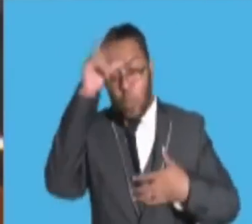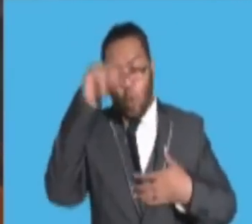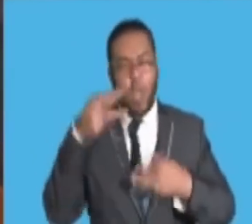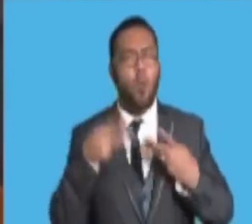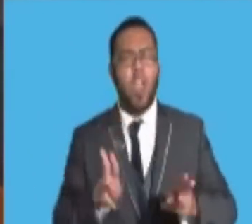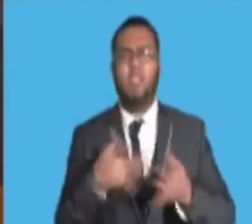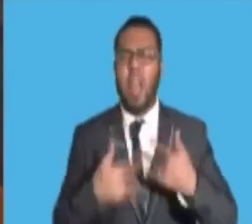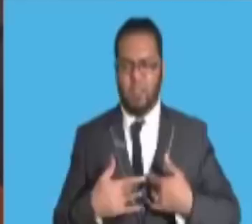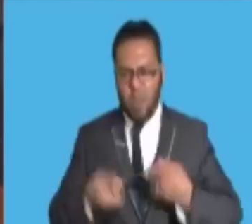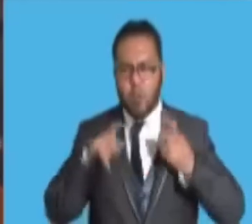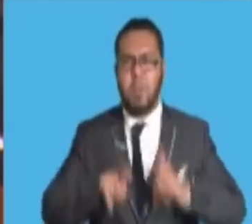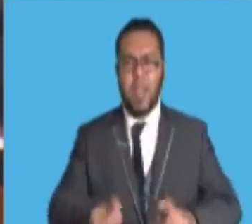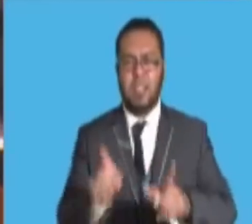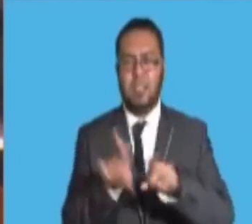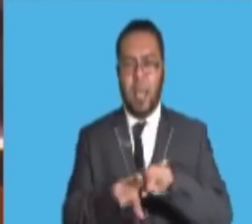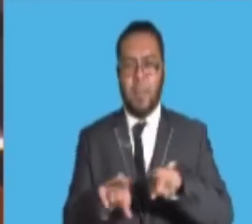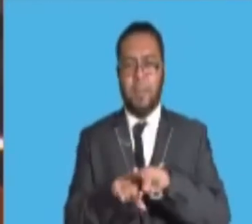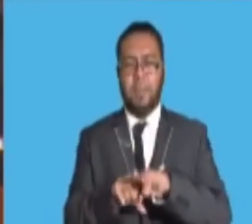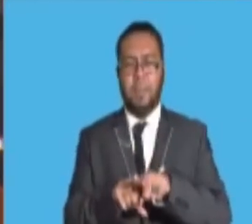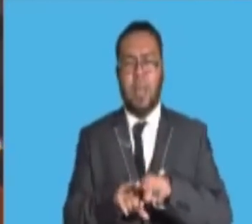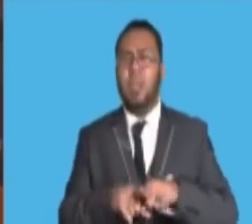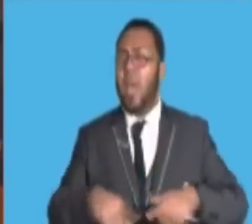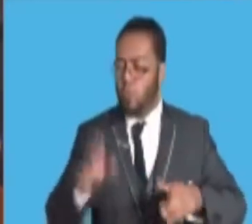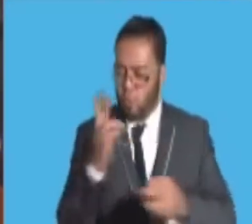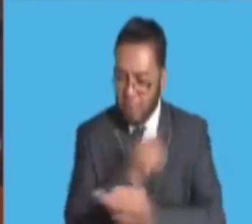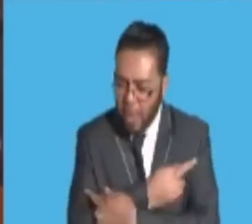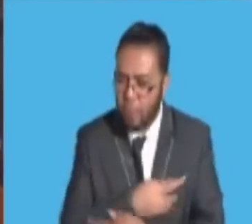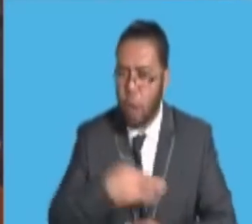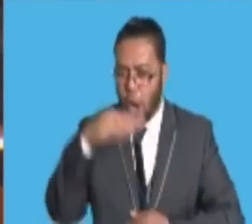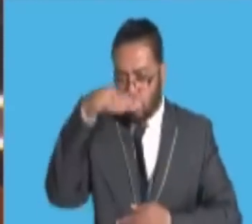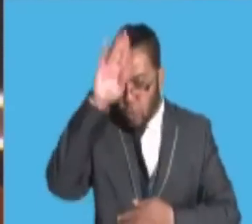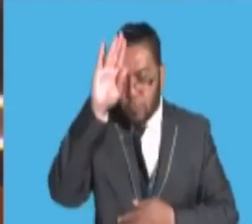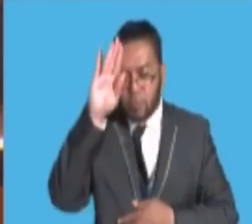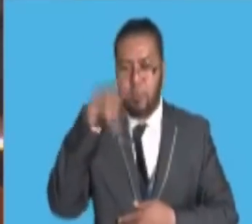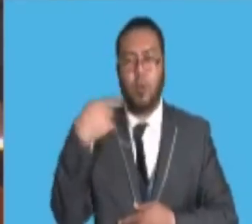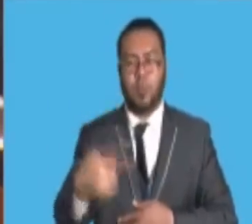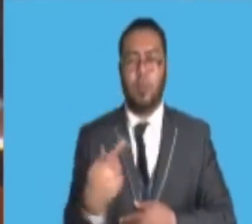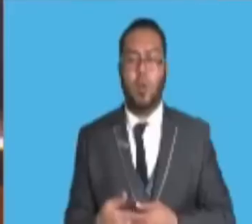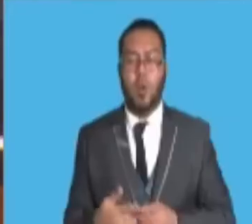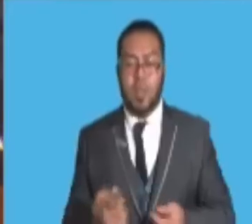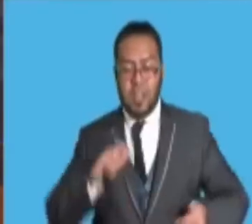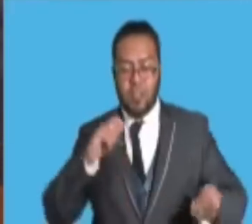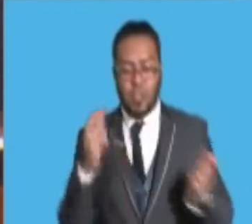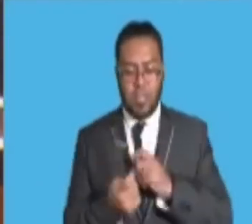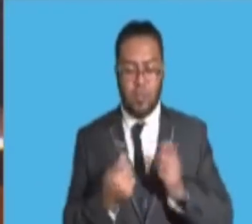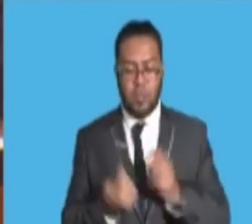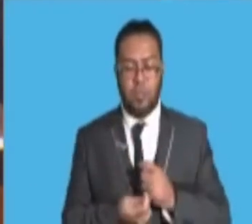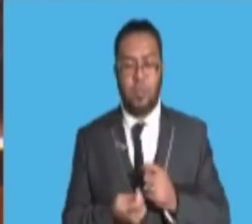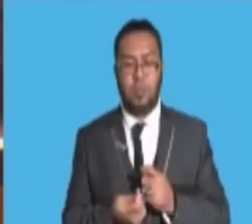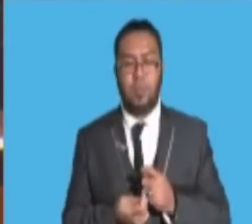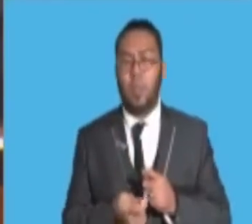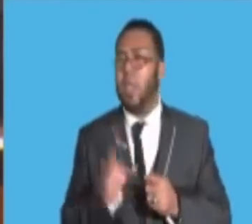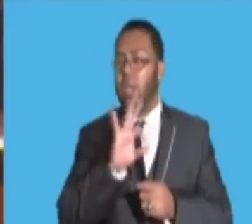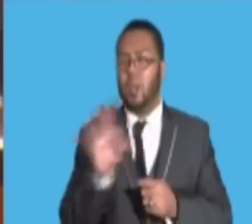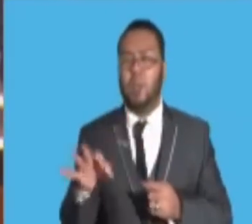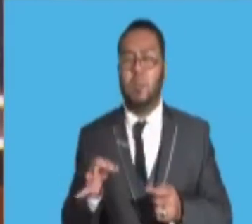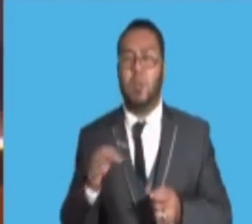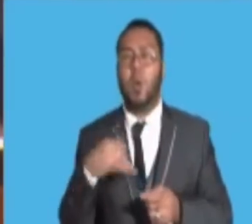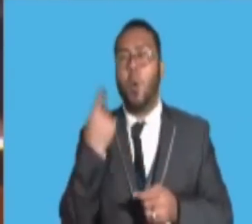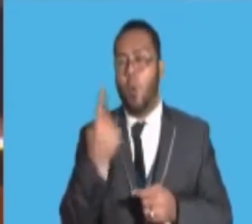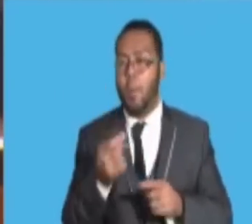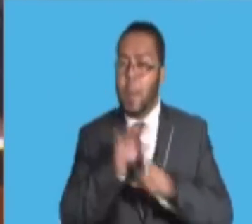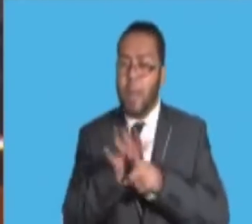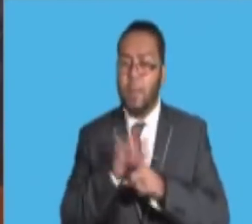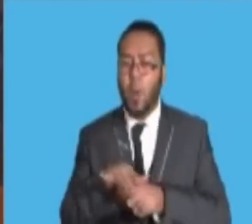the same, and our respect for our chiefs continue. The changes and erosions of our ways cannot be blamed solely on the government